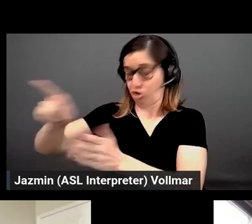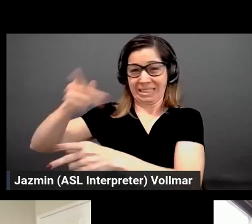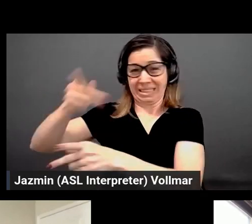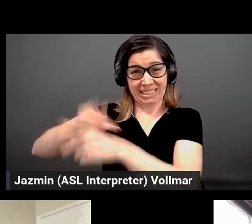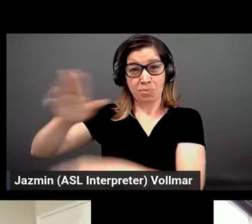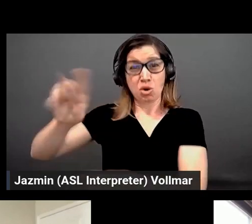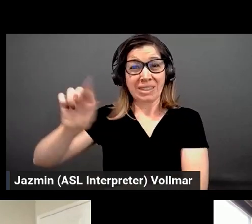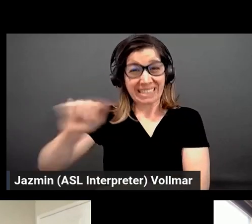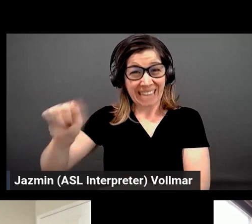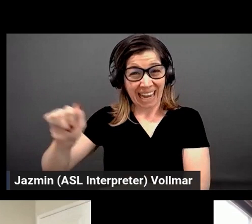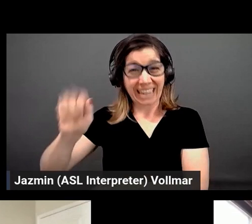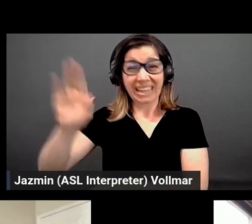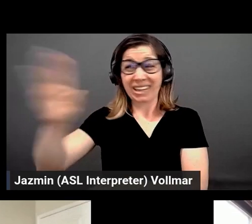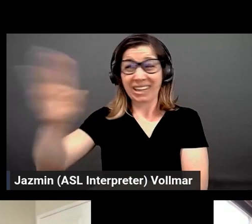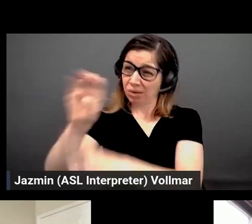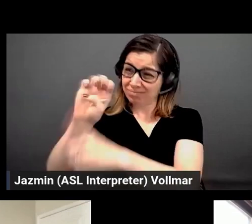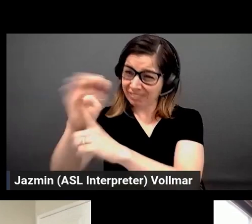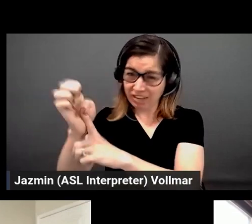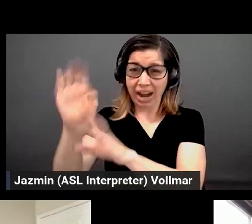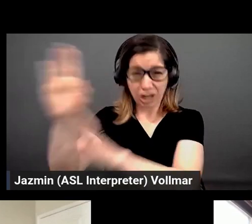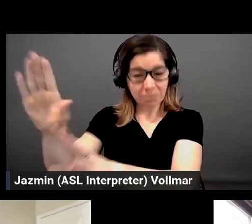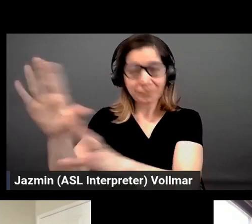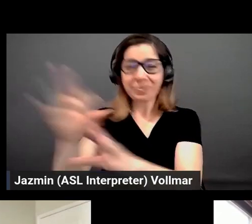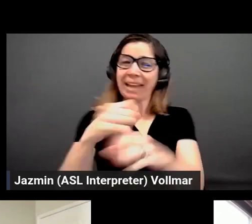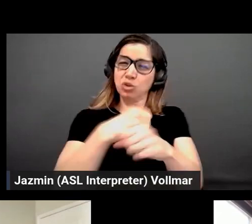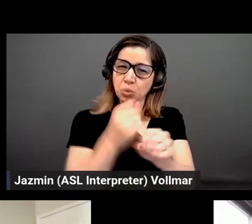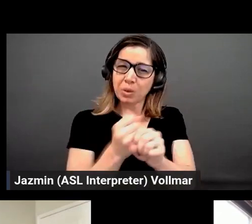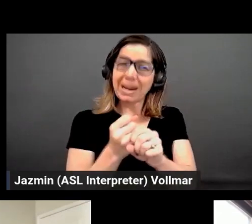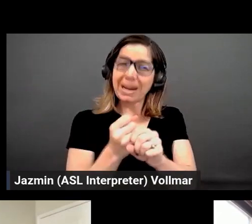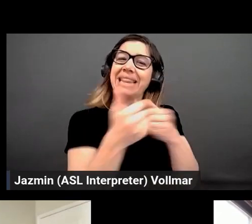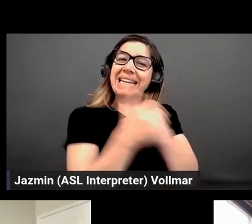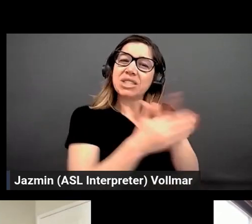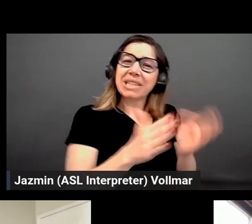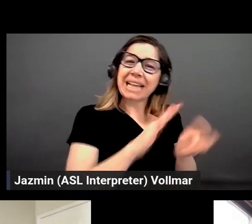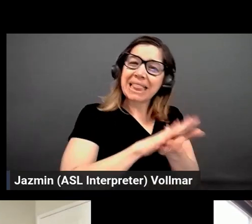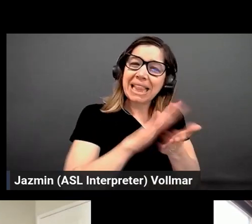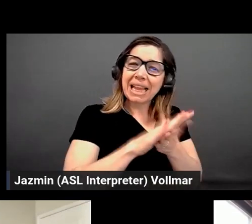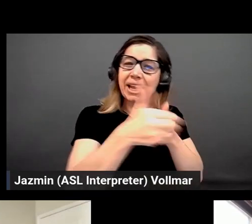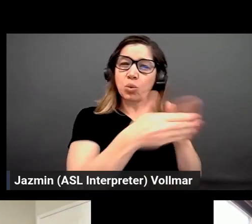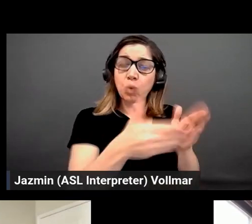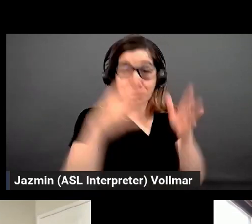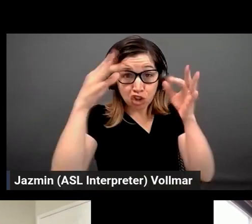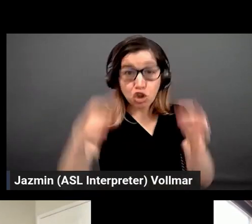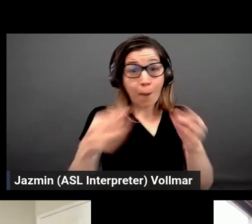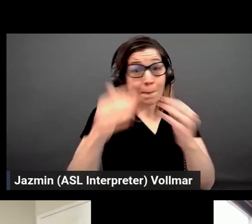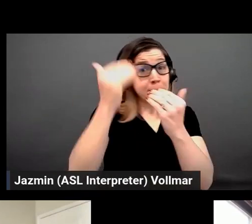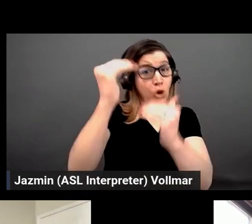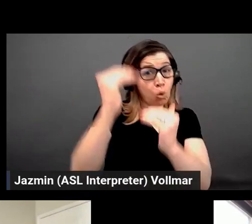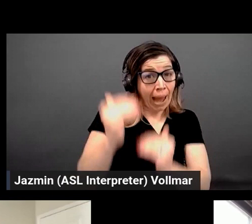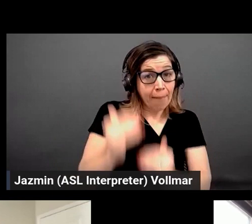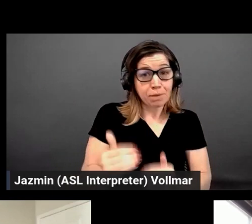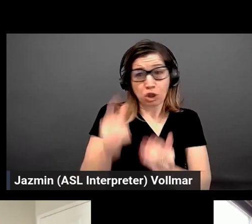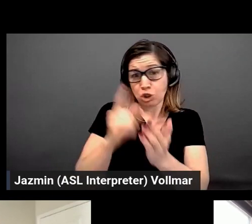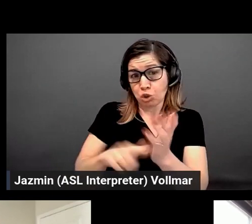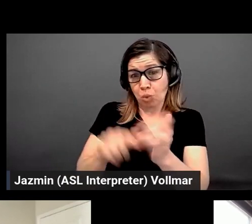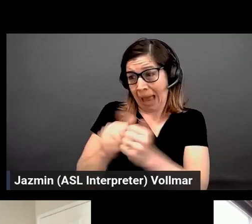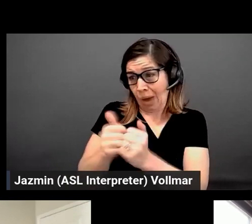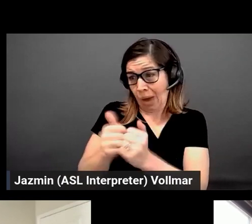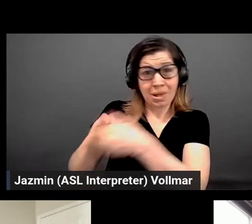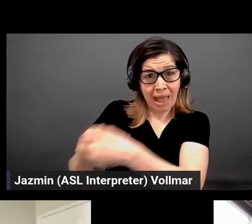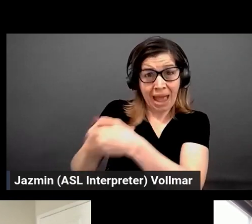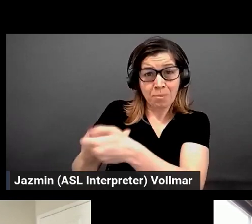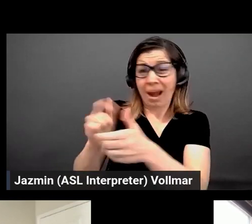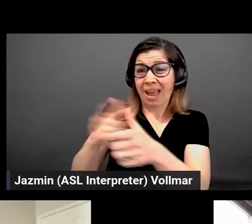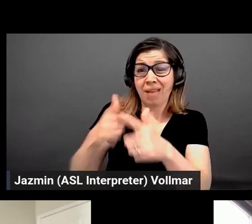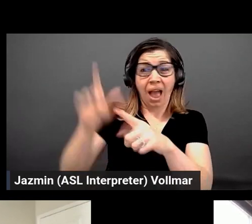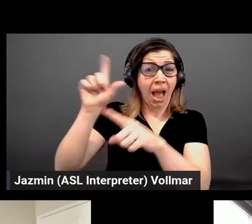AWS environment and create these clean rooms, determine the parameters for which you want to collaborate, and then you're really off to the